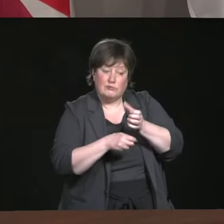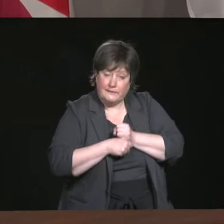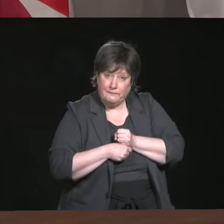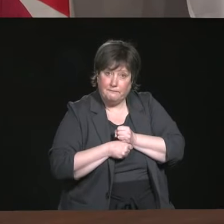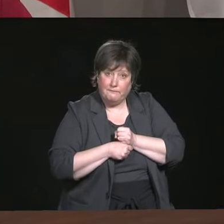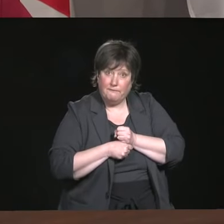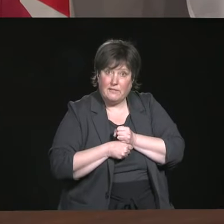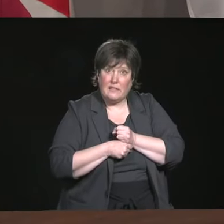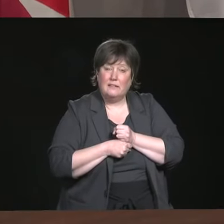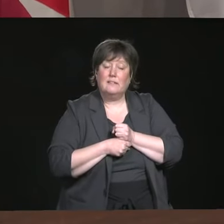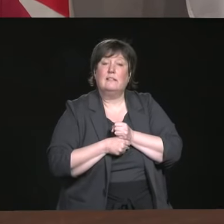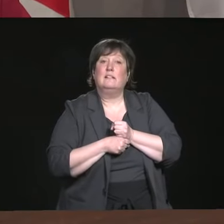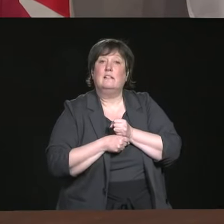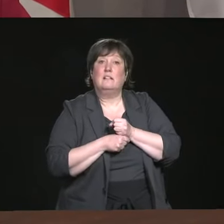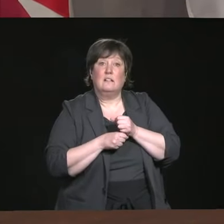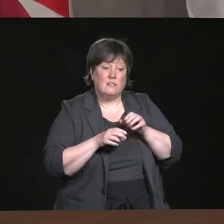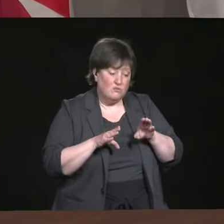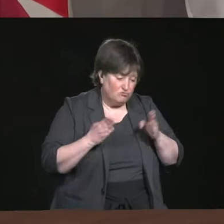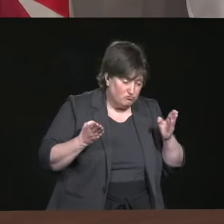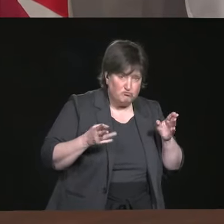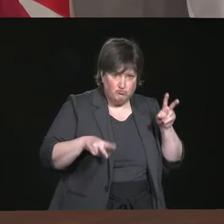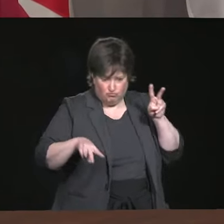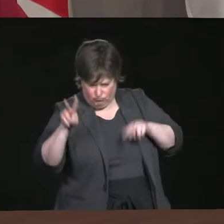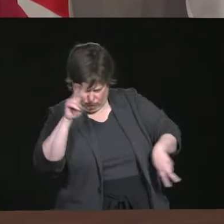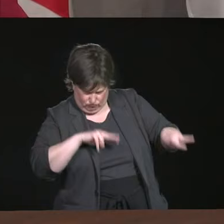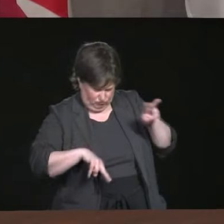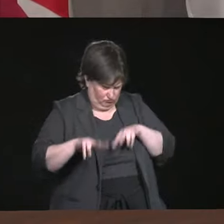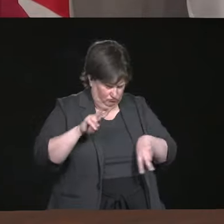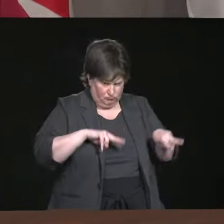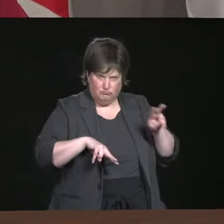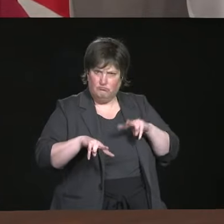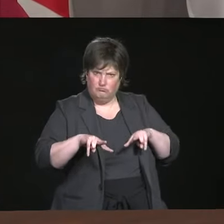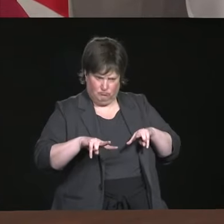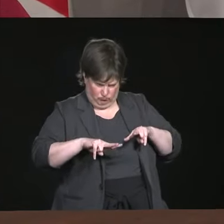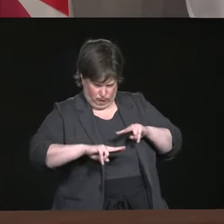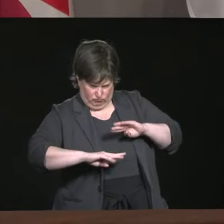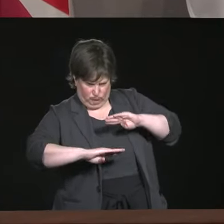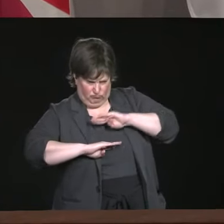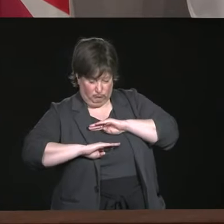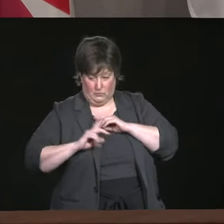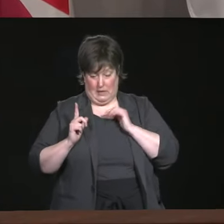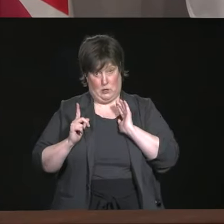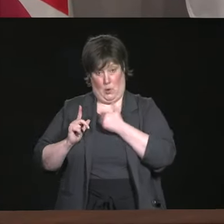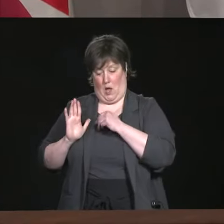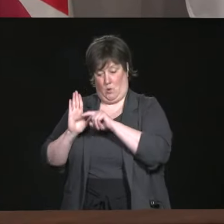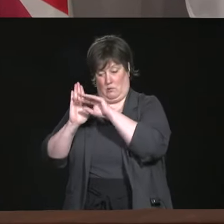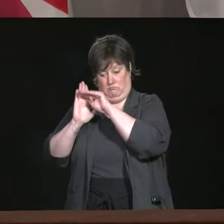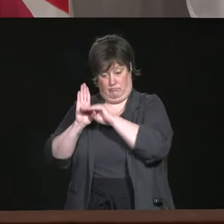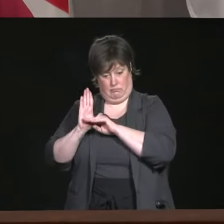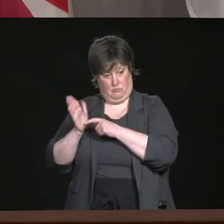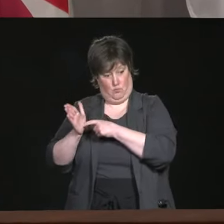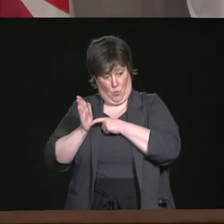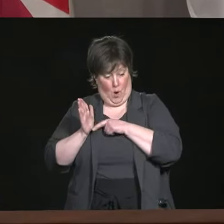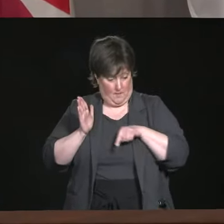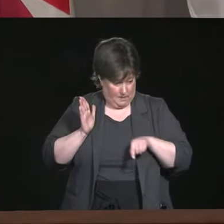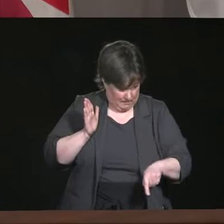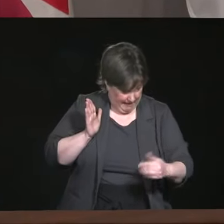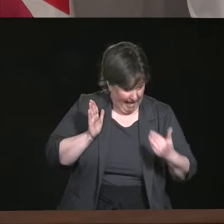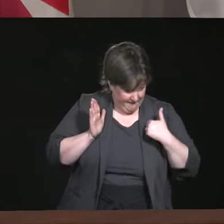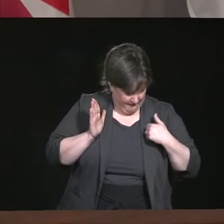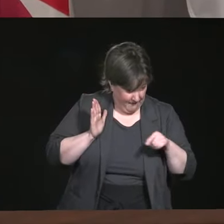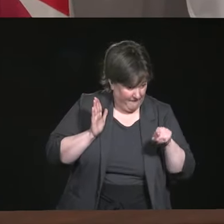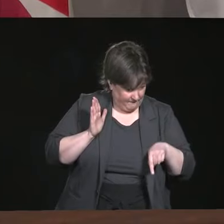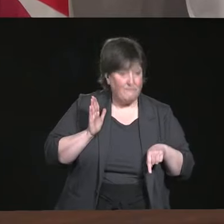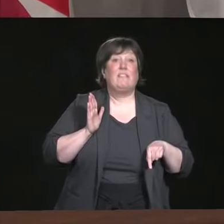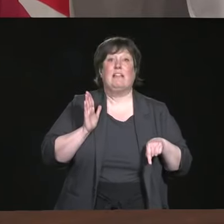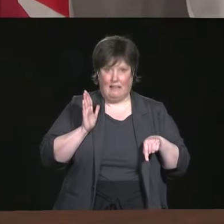there is inspection to make sure that the specifications are met. In addition, we are making sure that in China there